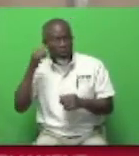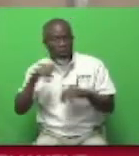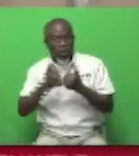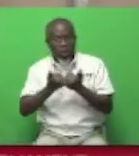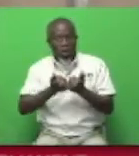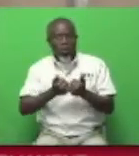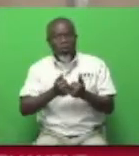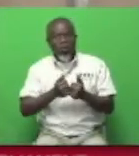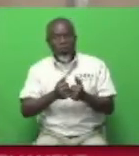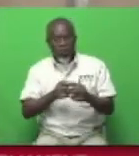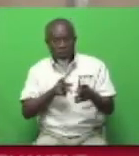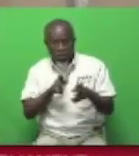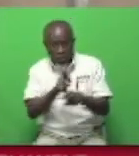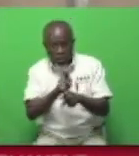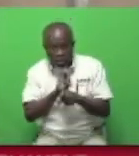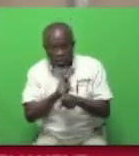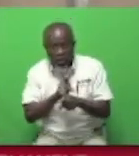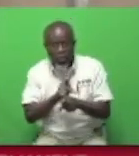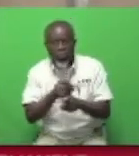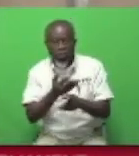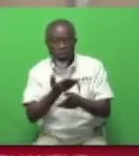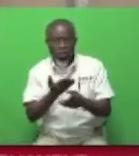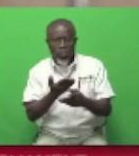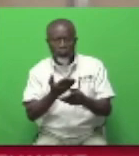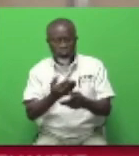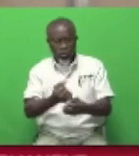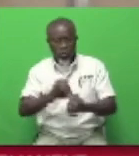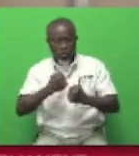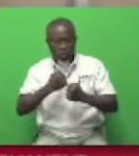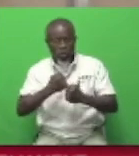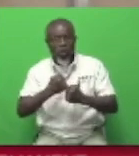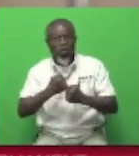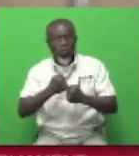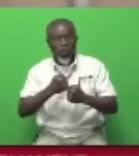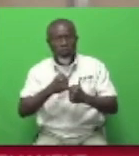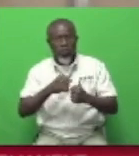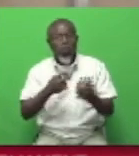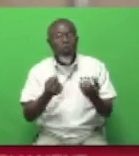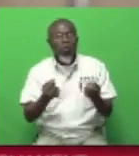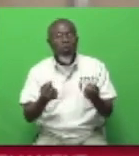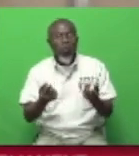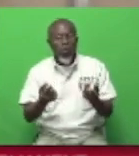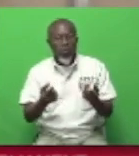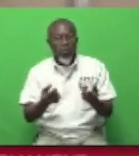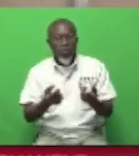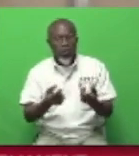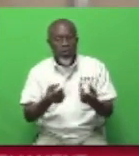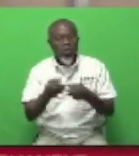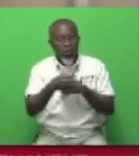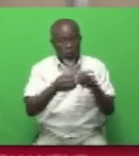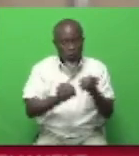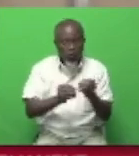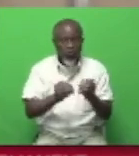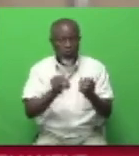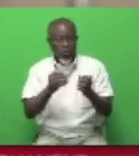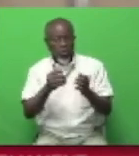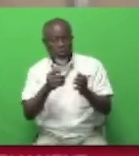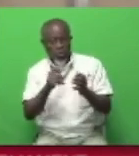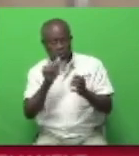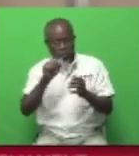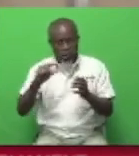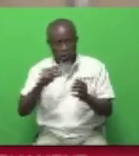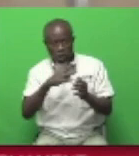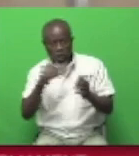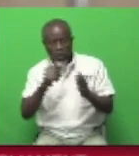strong, I believe that this is one of the areas that the Office of the Attorney General and the Ministry of Legal Affairs